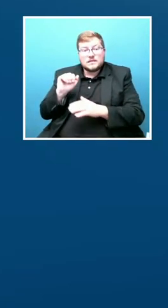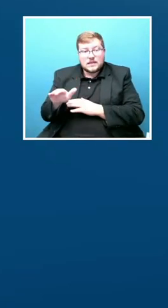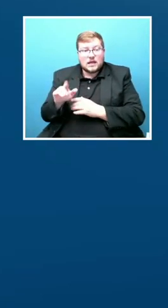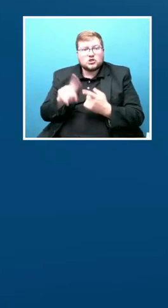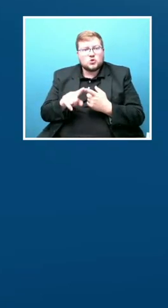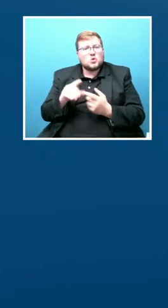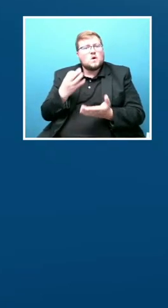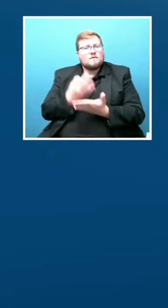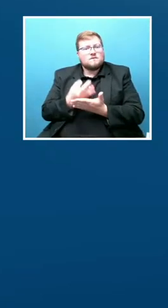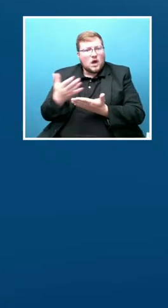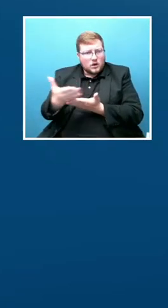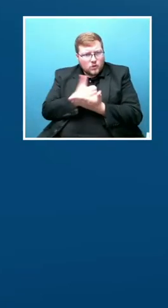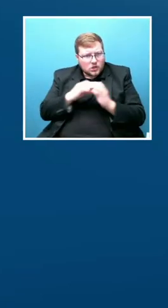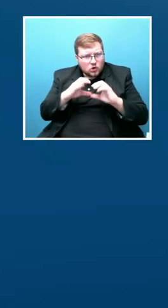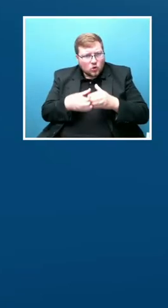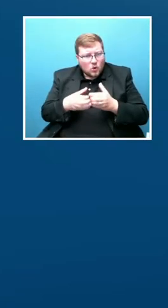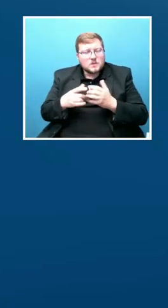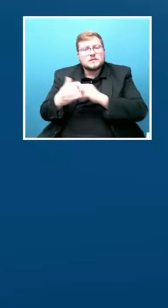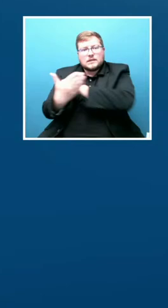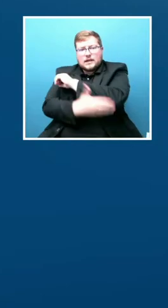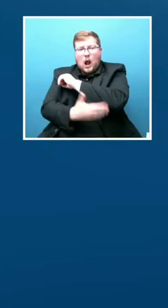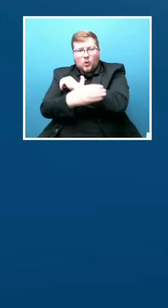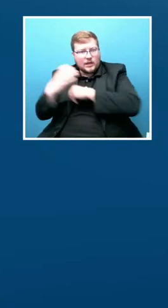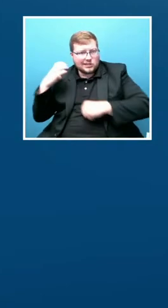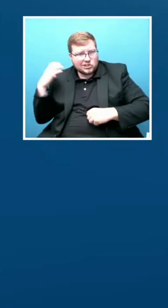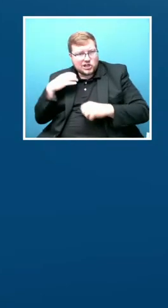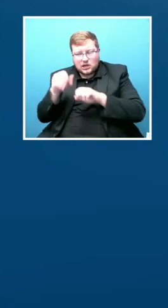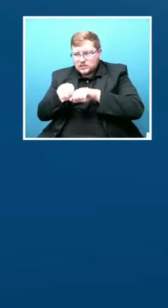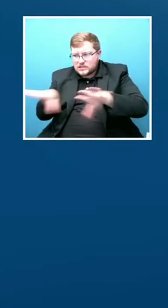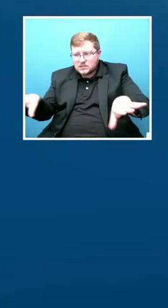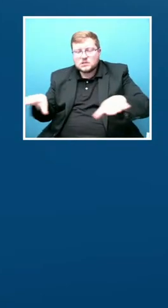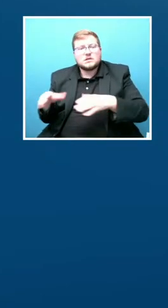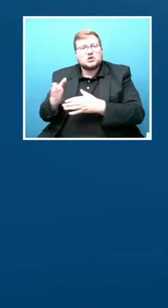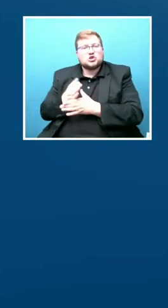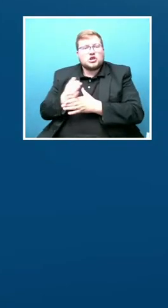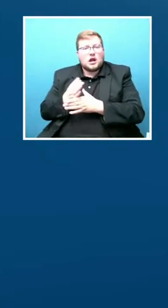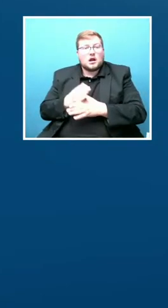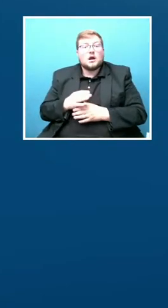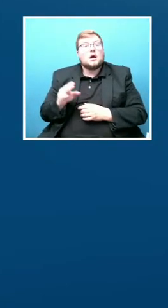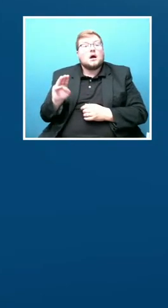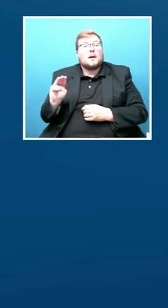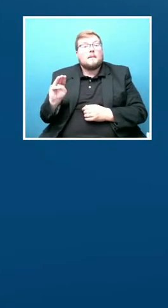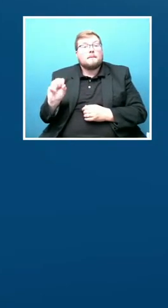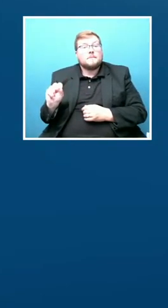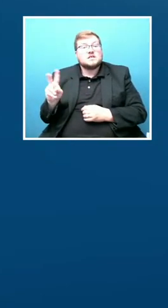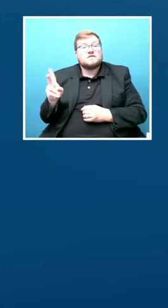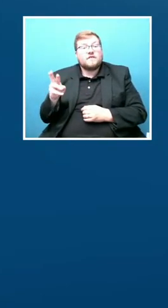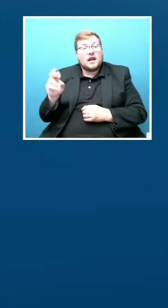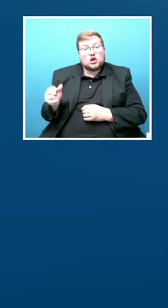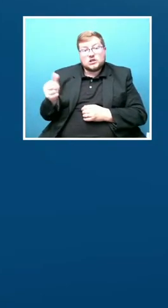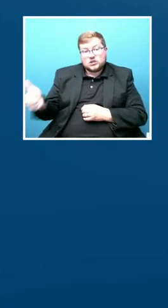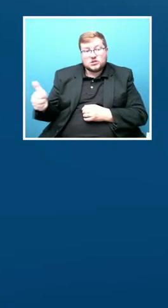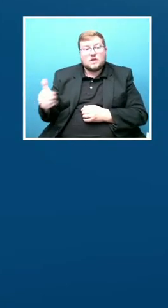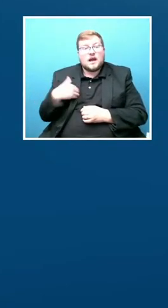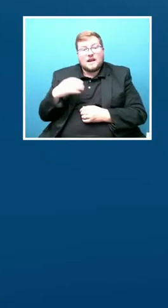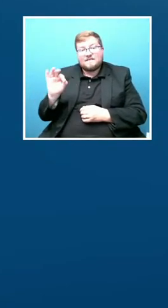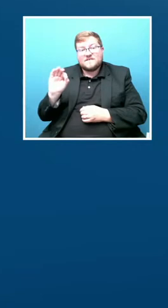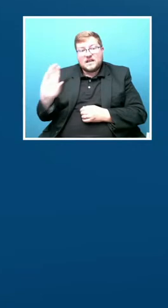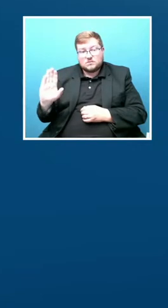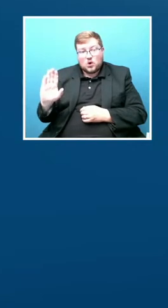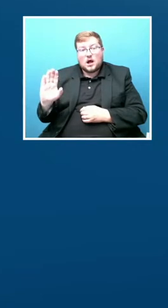groups, to county chairs, asking them all to share. As a matter of fact, Ms. Vickers did a Facebook Live inviting